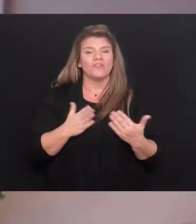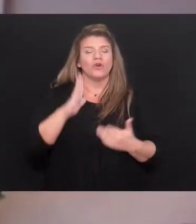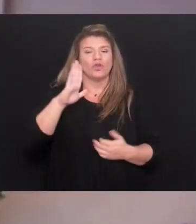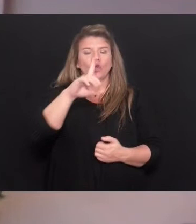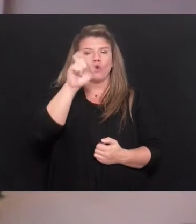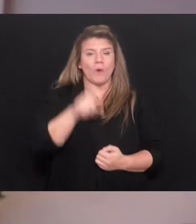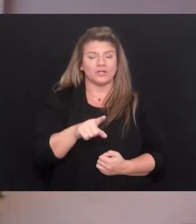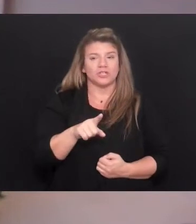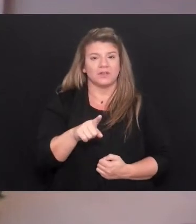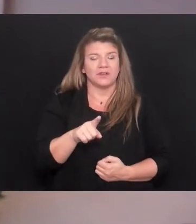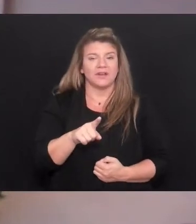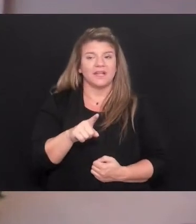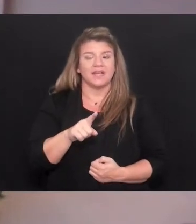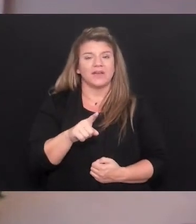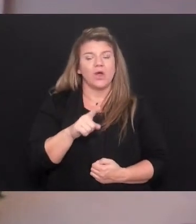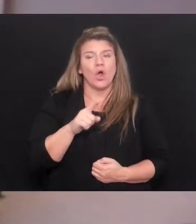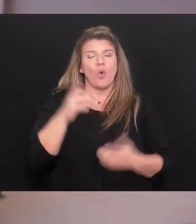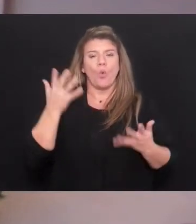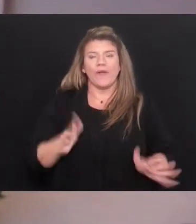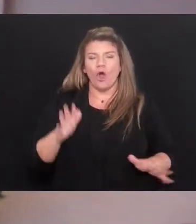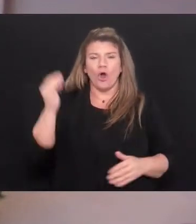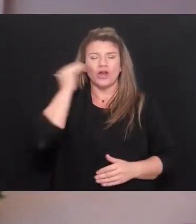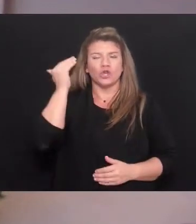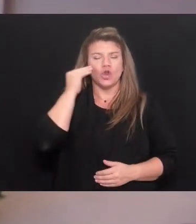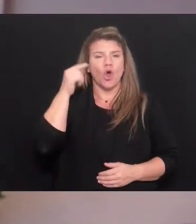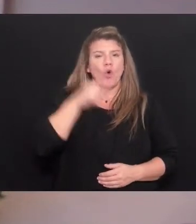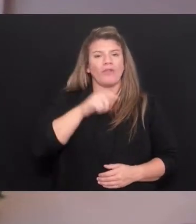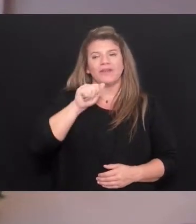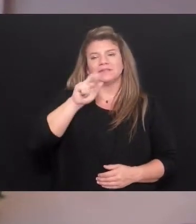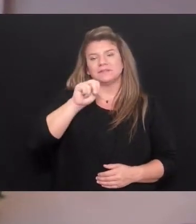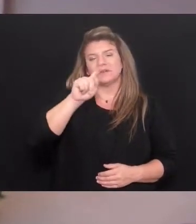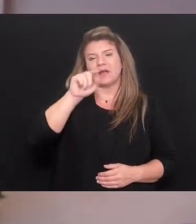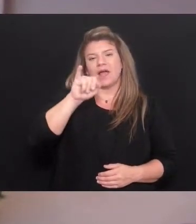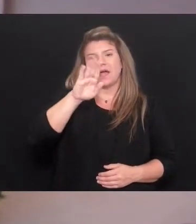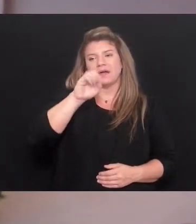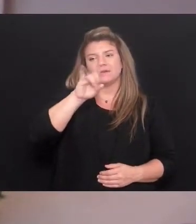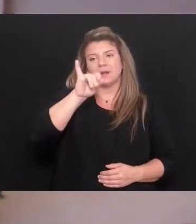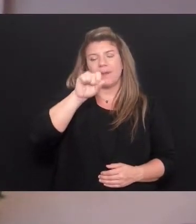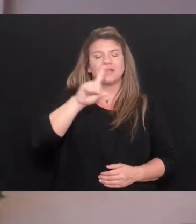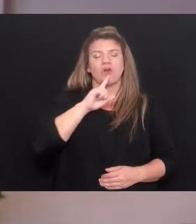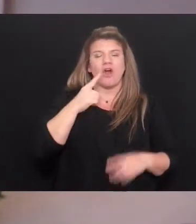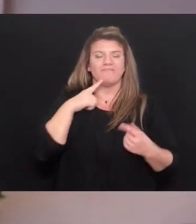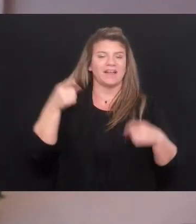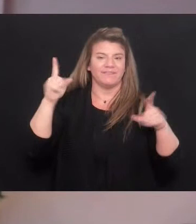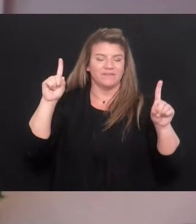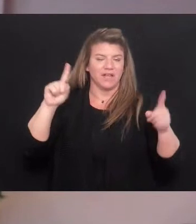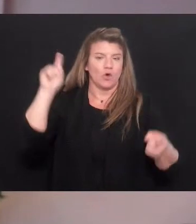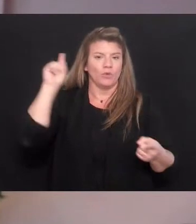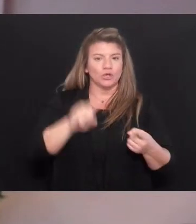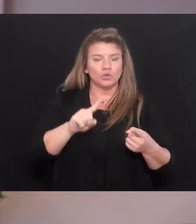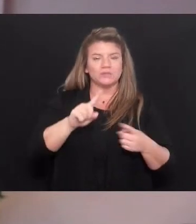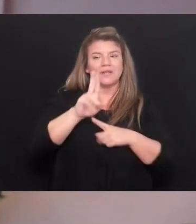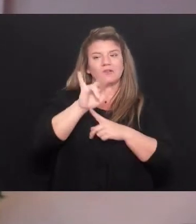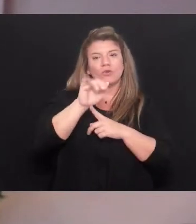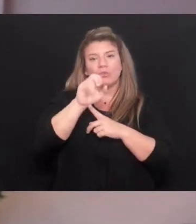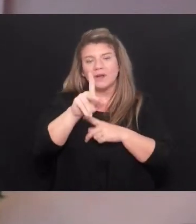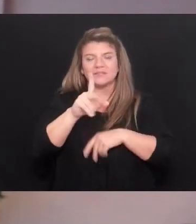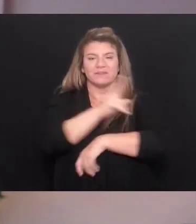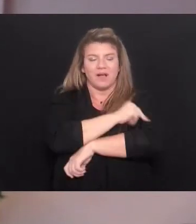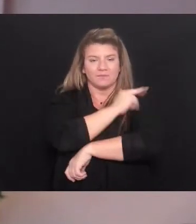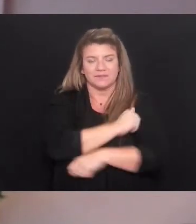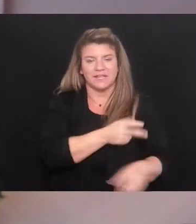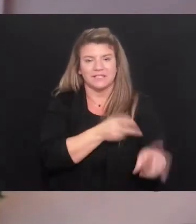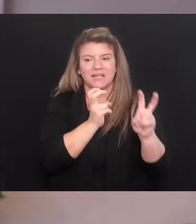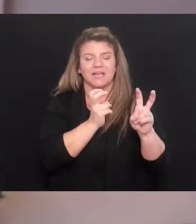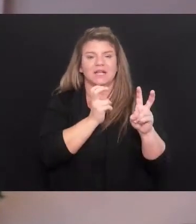question. We know that these antibodies are remarkably effective at reducing the risk of hospitalization